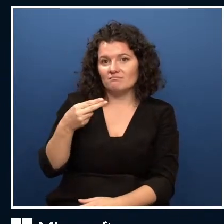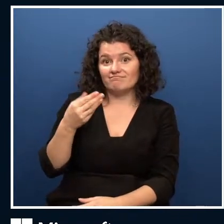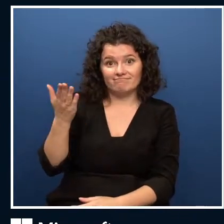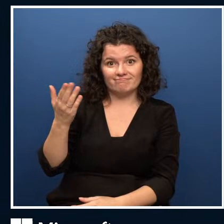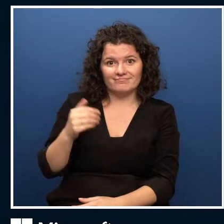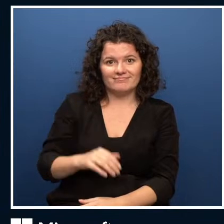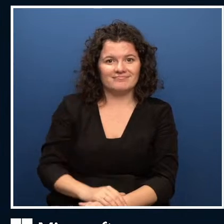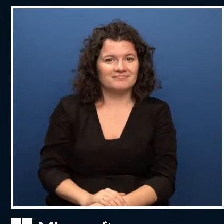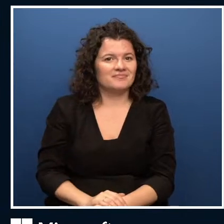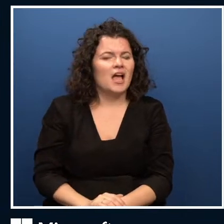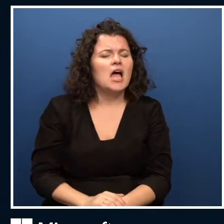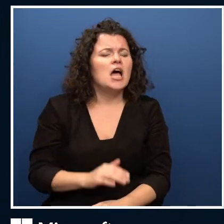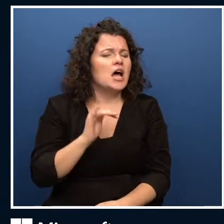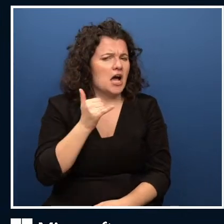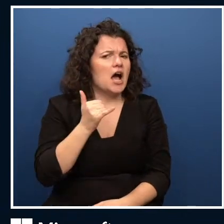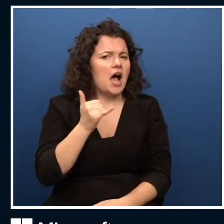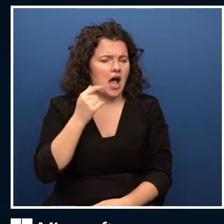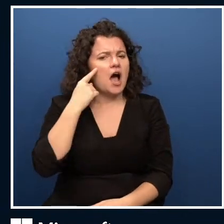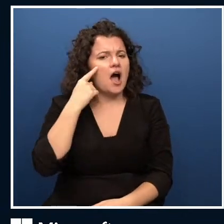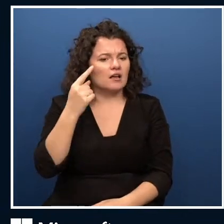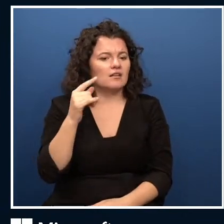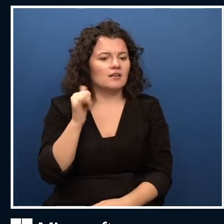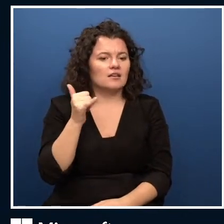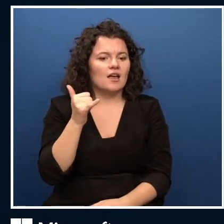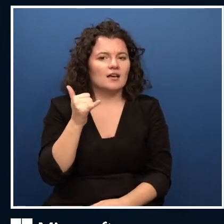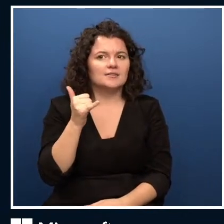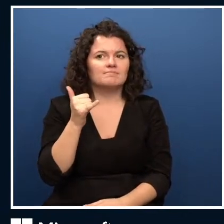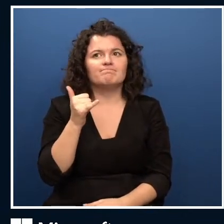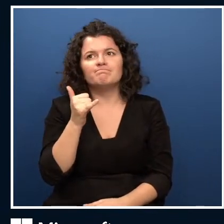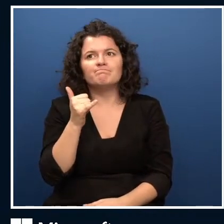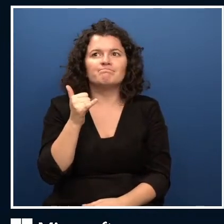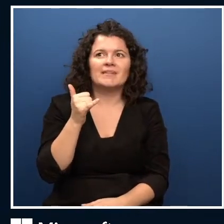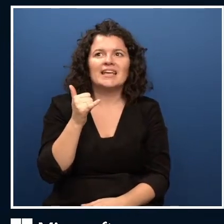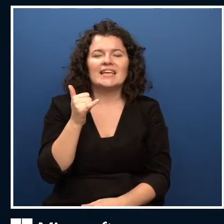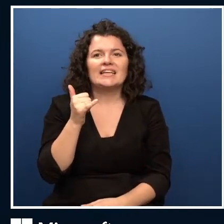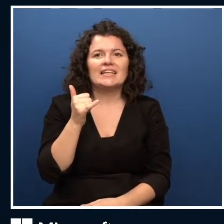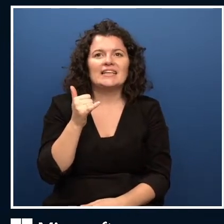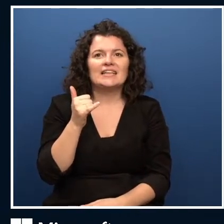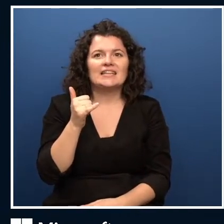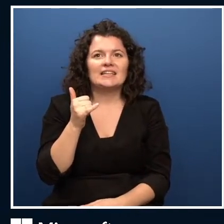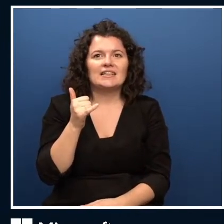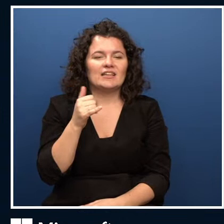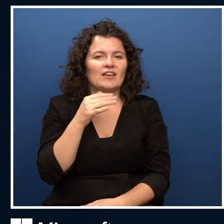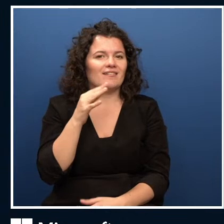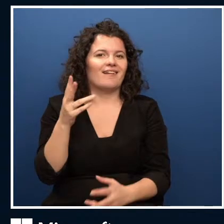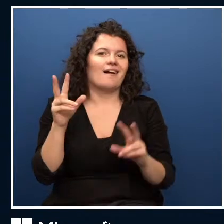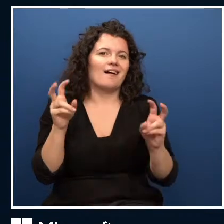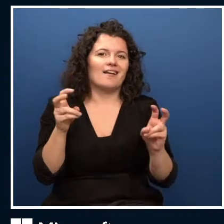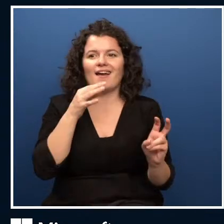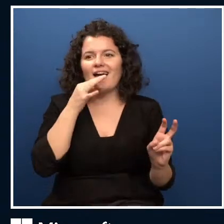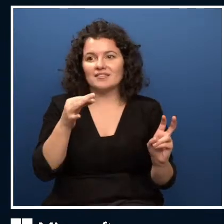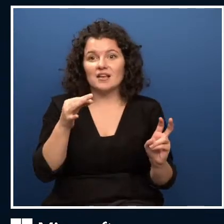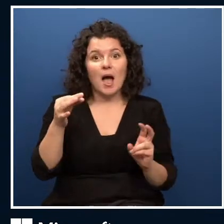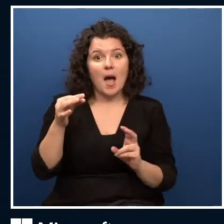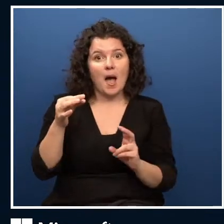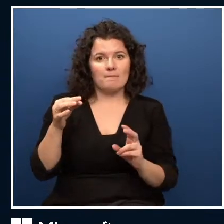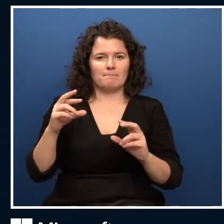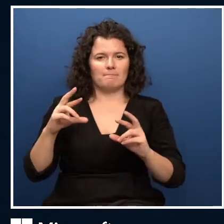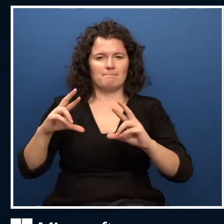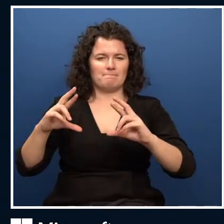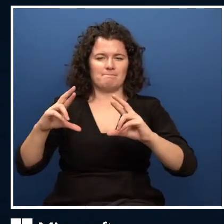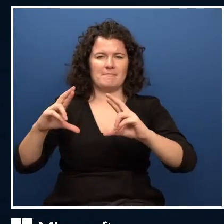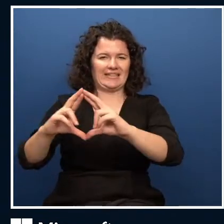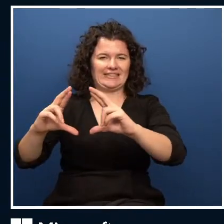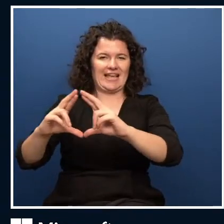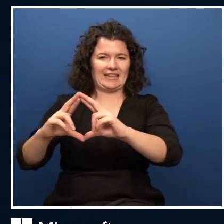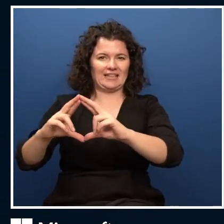that, it's a little, the question is a little bit like saying, is a Mercedes a good car? And it's like, of course. Or is a